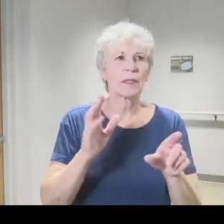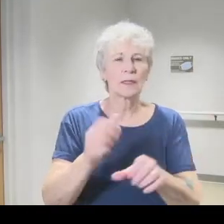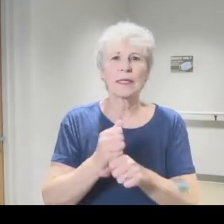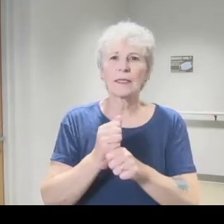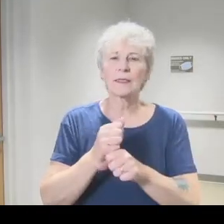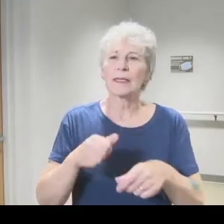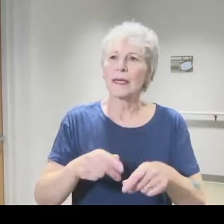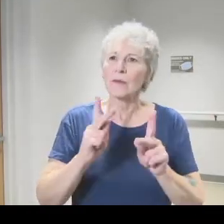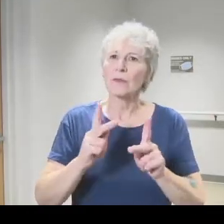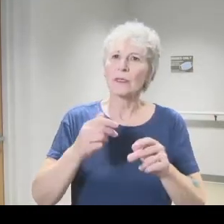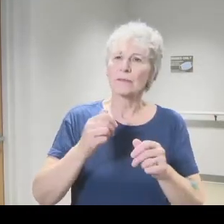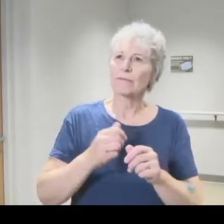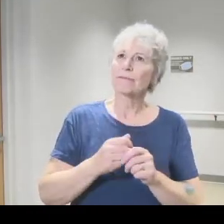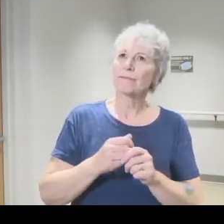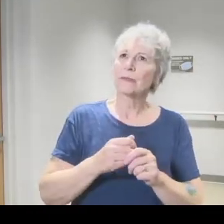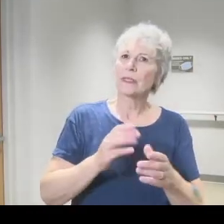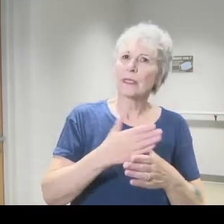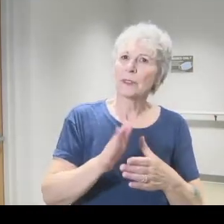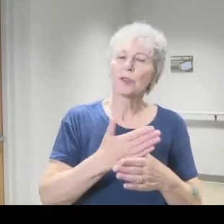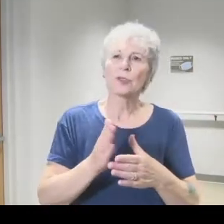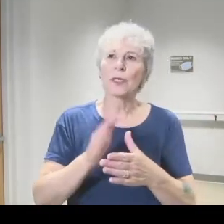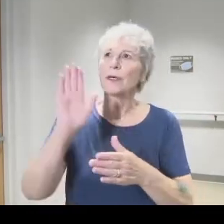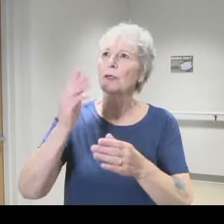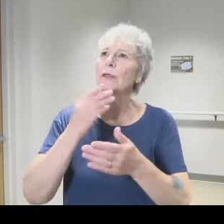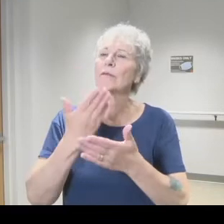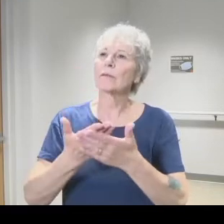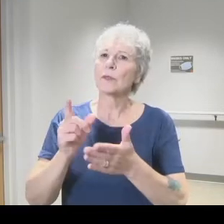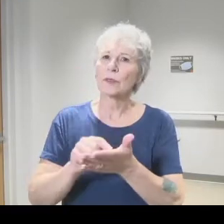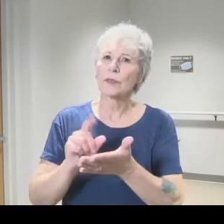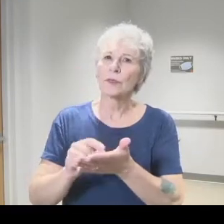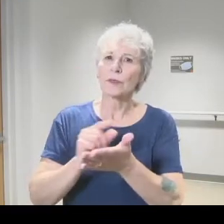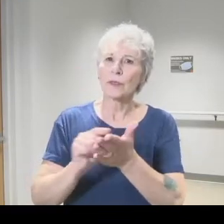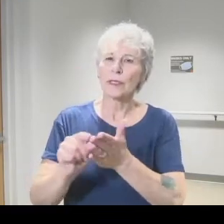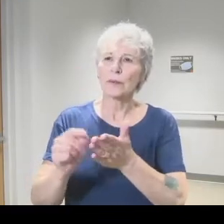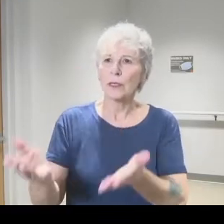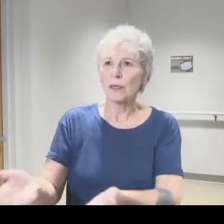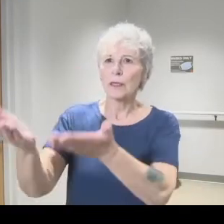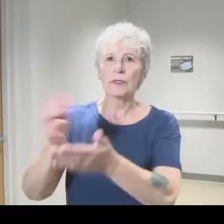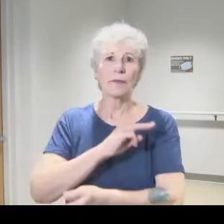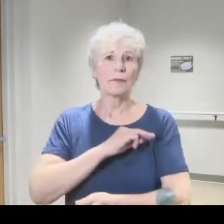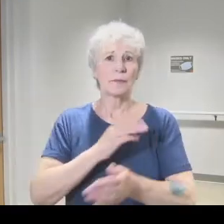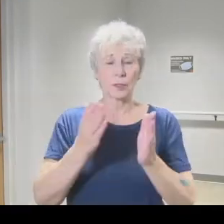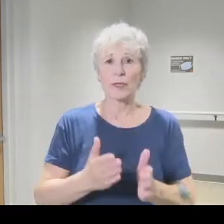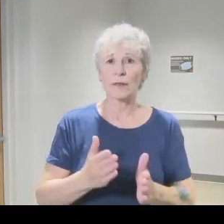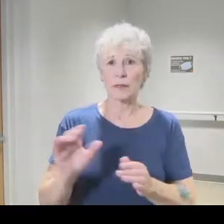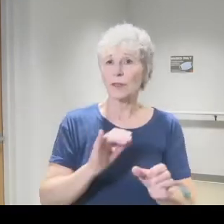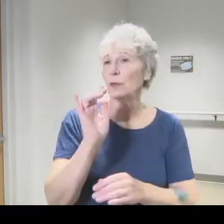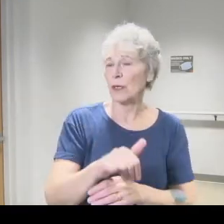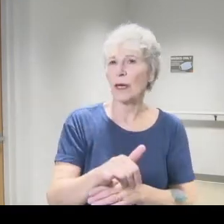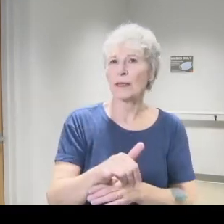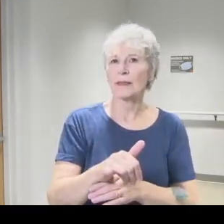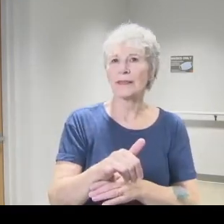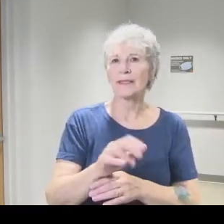present to share with them the good news of your gospel. And Lord, we lift up our missionaries to you that are doing just that, just